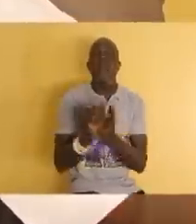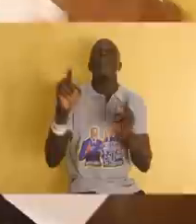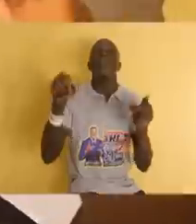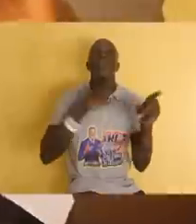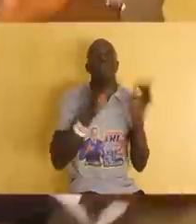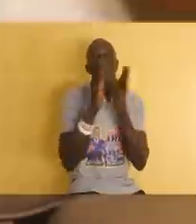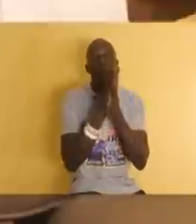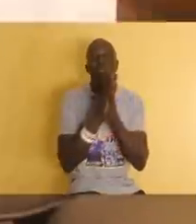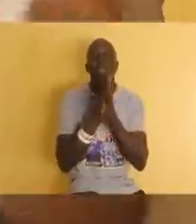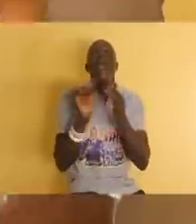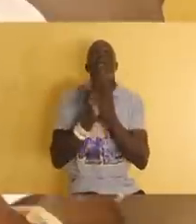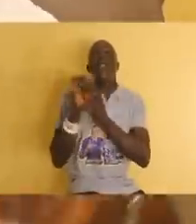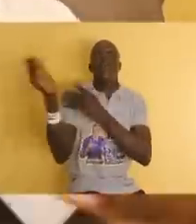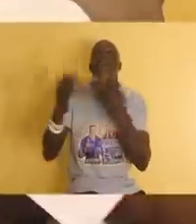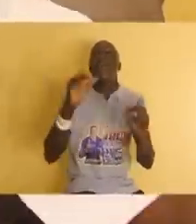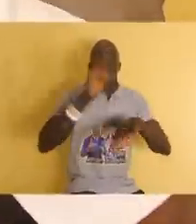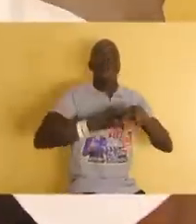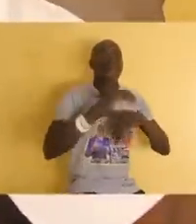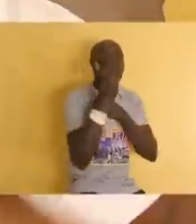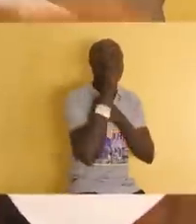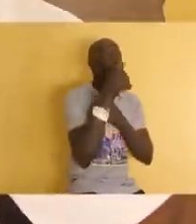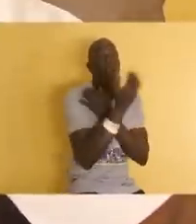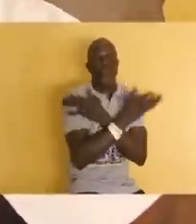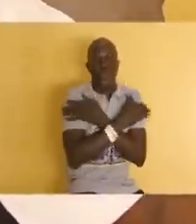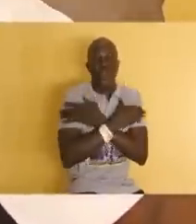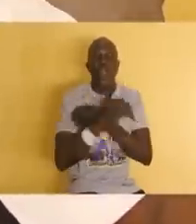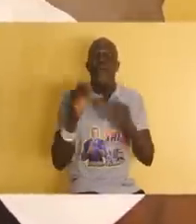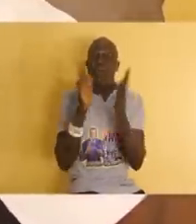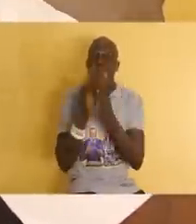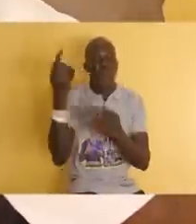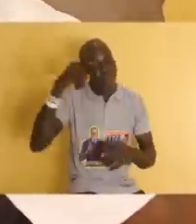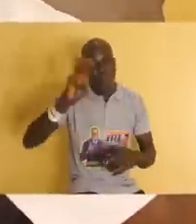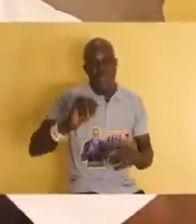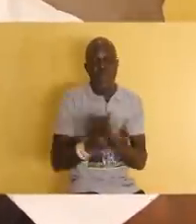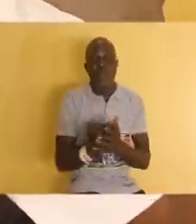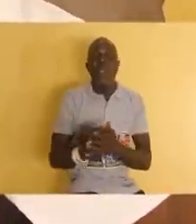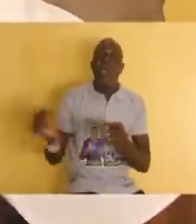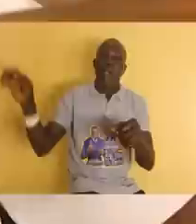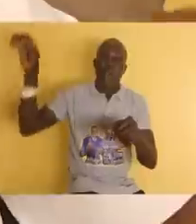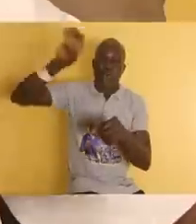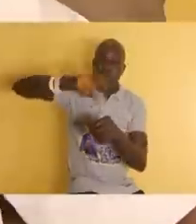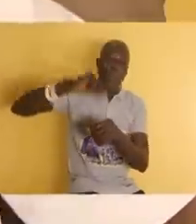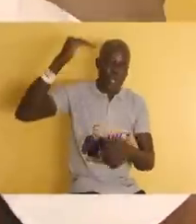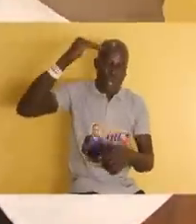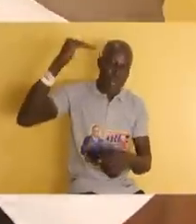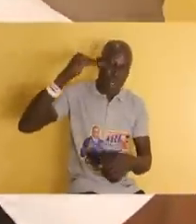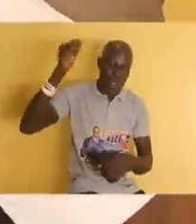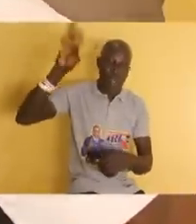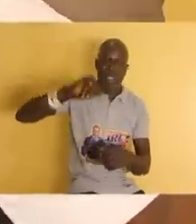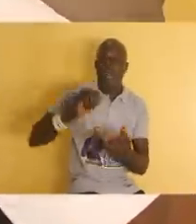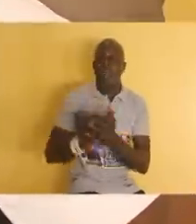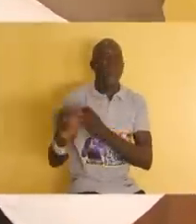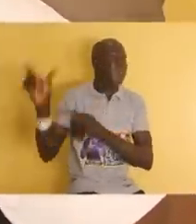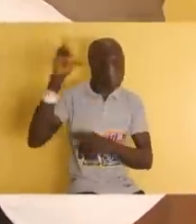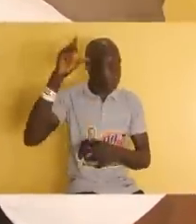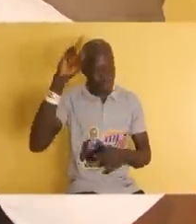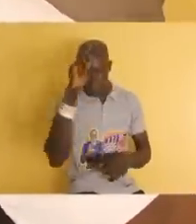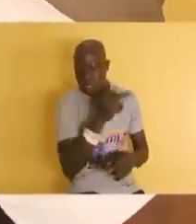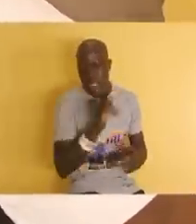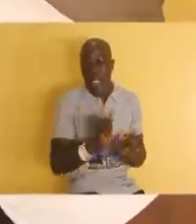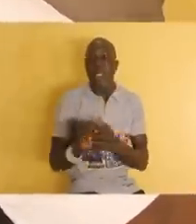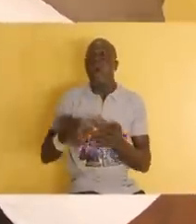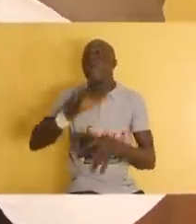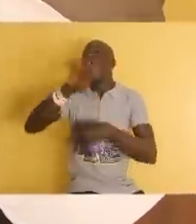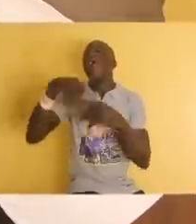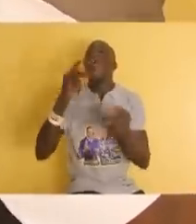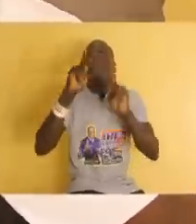prayer. I'll do the prayer. What be on last Sunday? Tomorrow Sunday. I'll do a one. We'll pray for them. I'll Dao, roro si. But not that. Listen